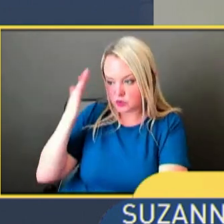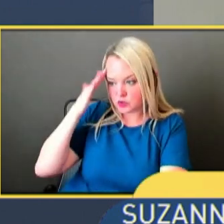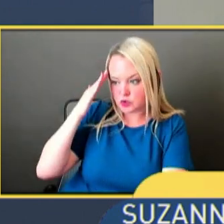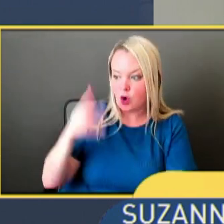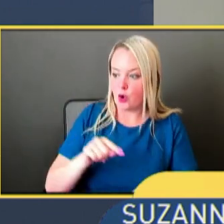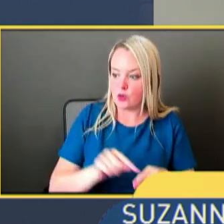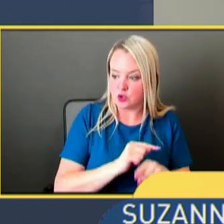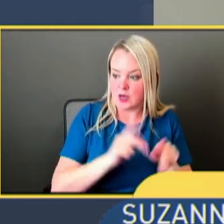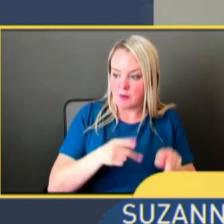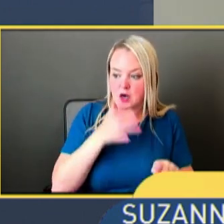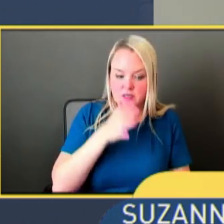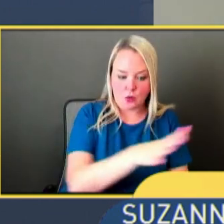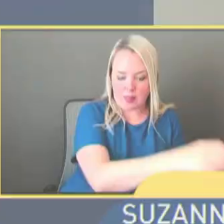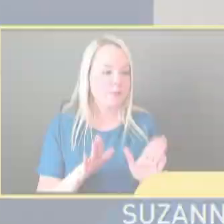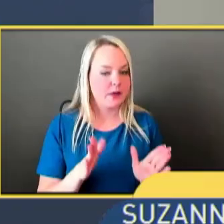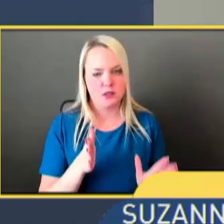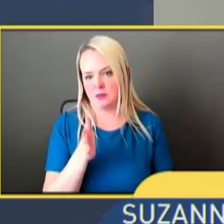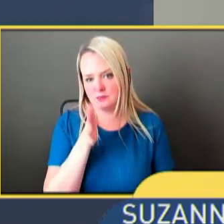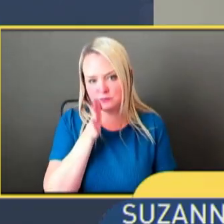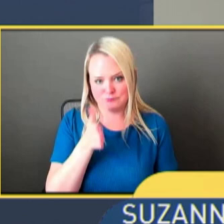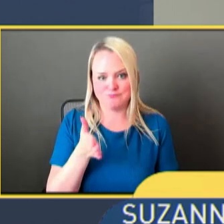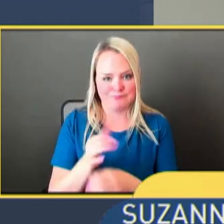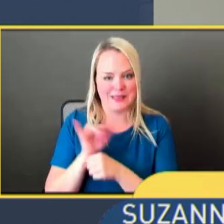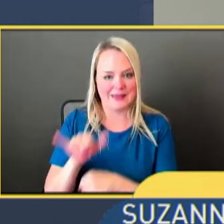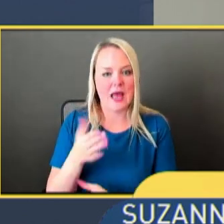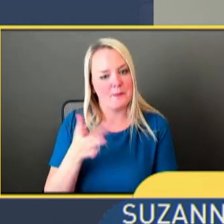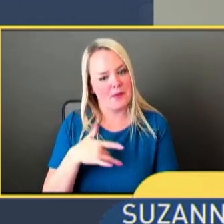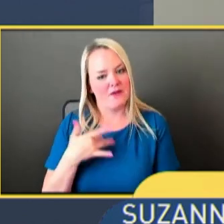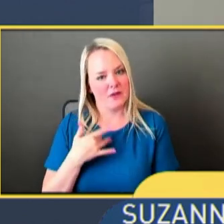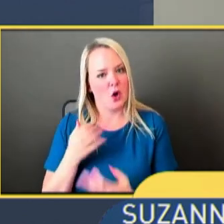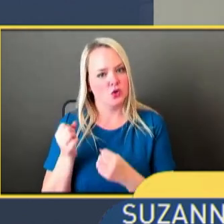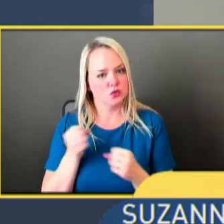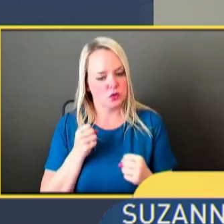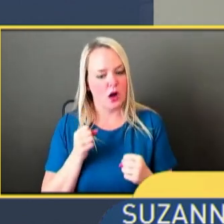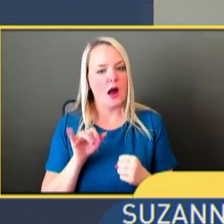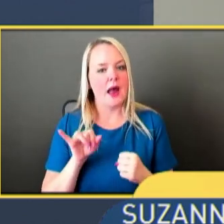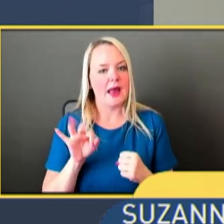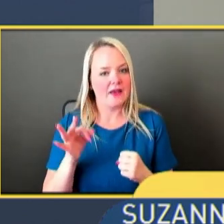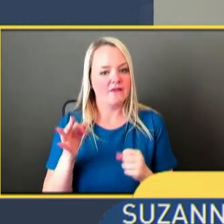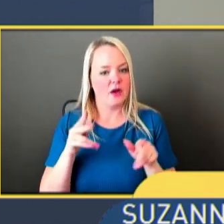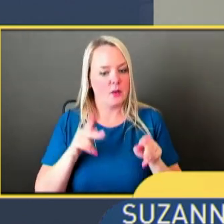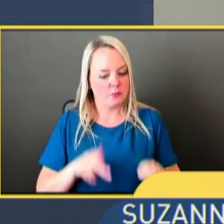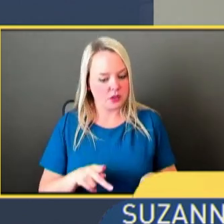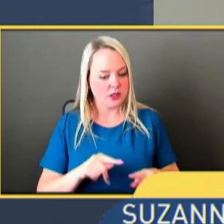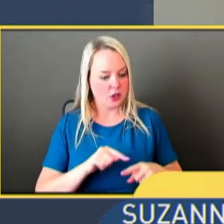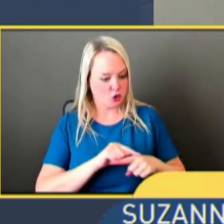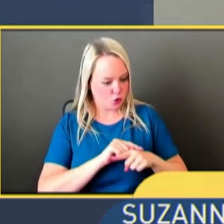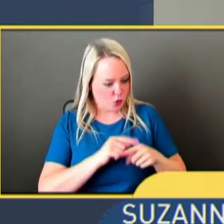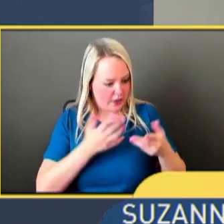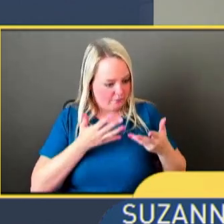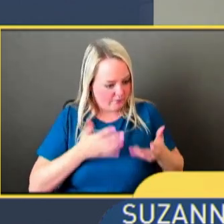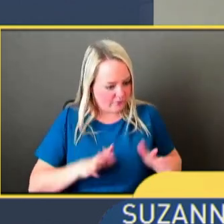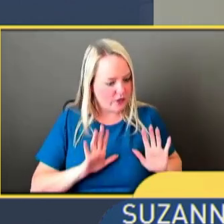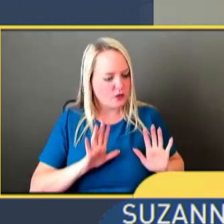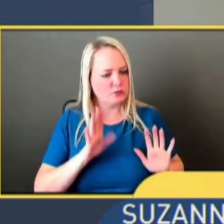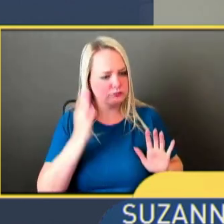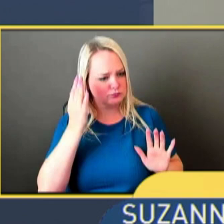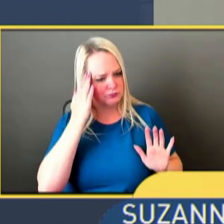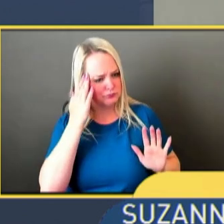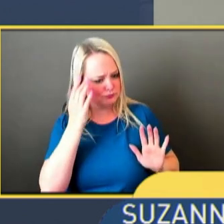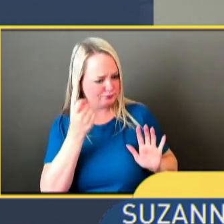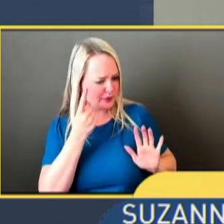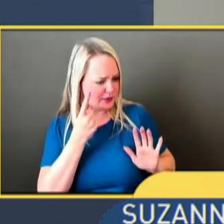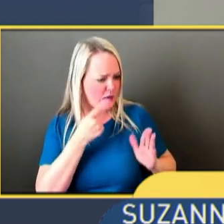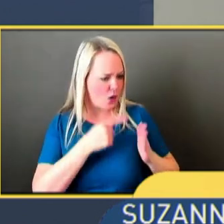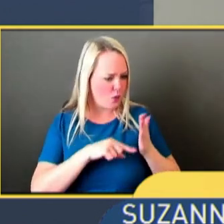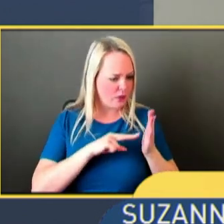an EpiPen and save that child's life. We really feel strongly that if a personnel is trained to understand what it looks like and